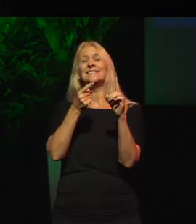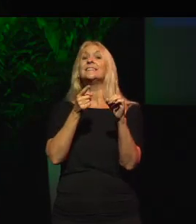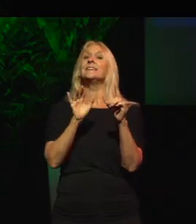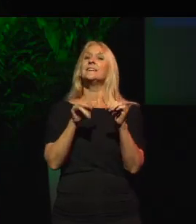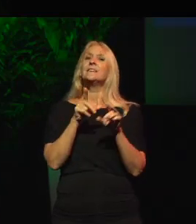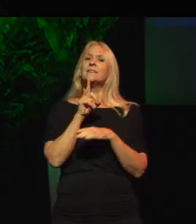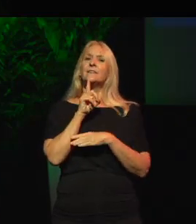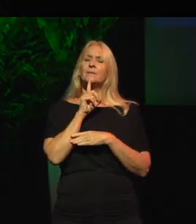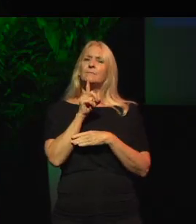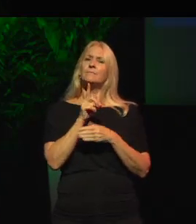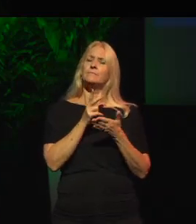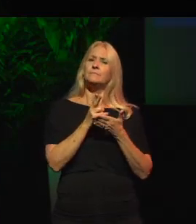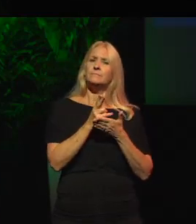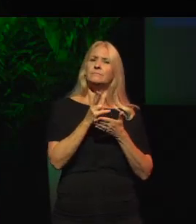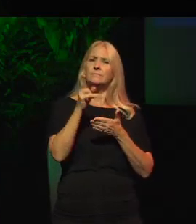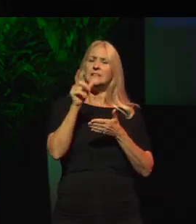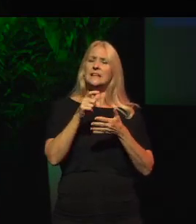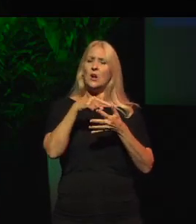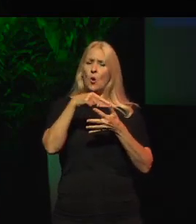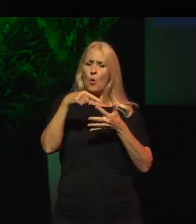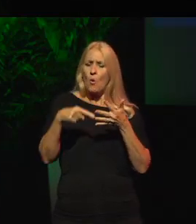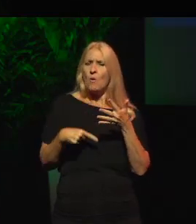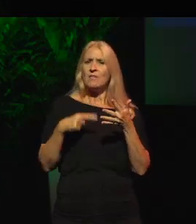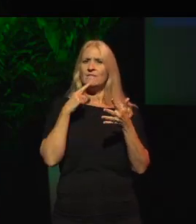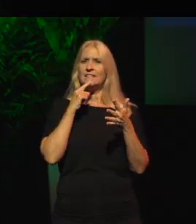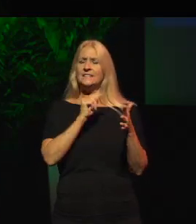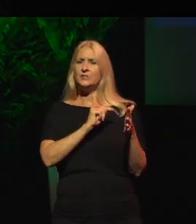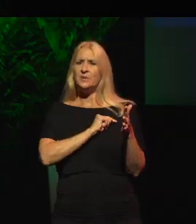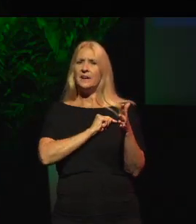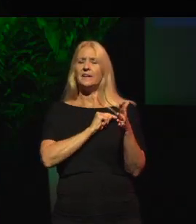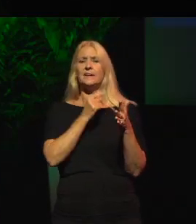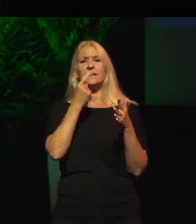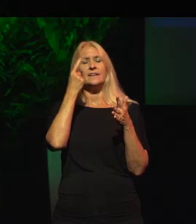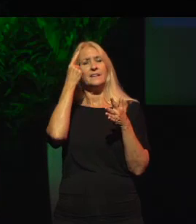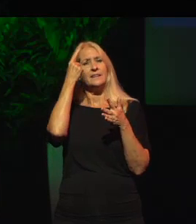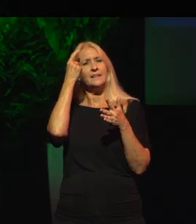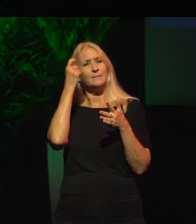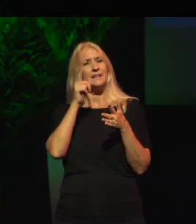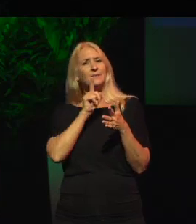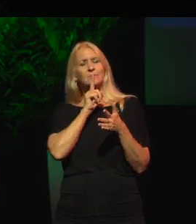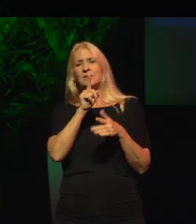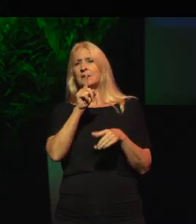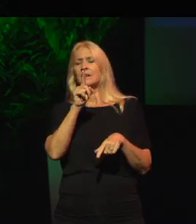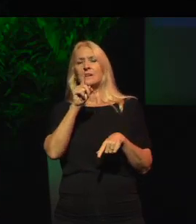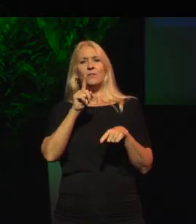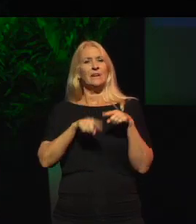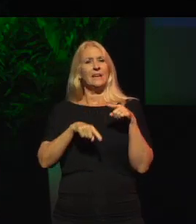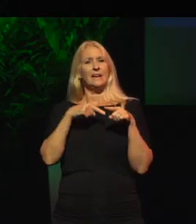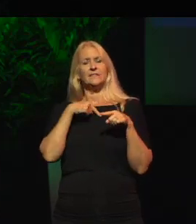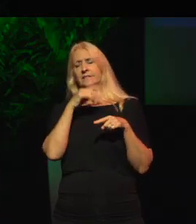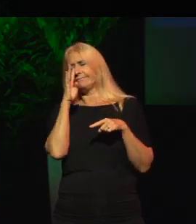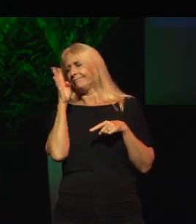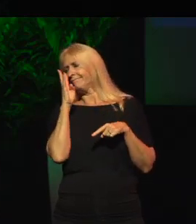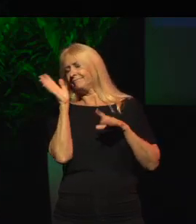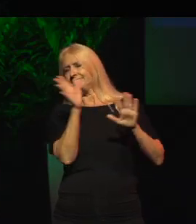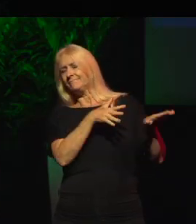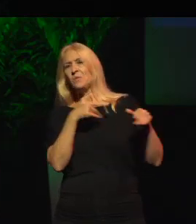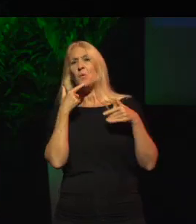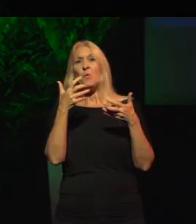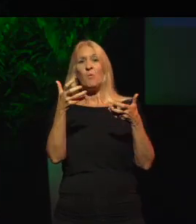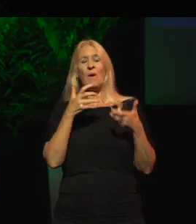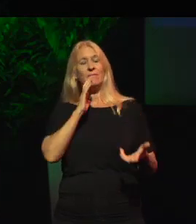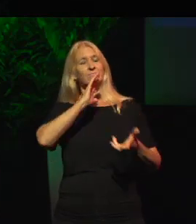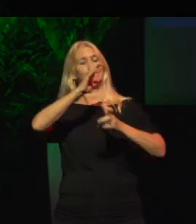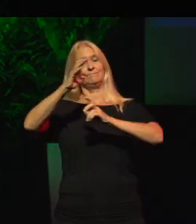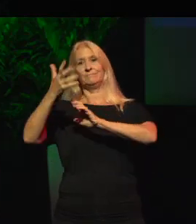we have to have each of these traits, because the reality is that we cannot just close our eyes and wish these